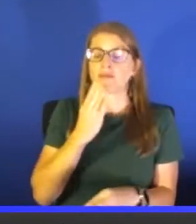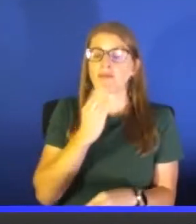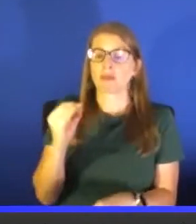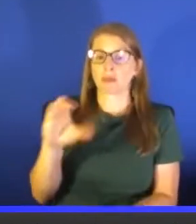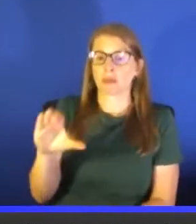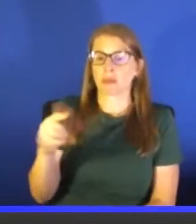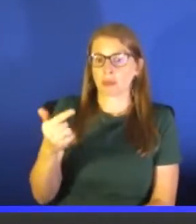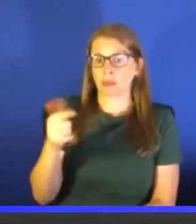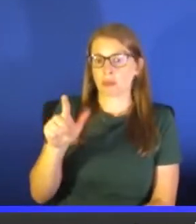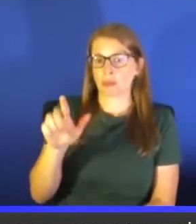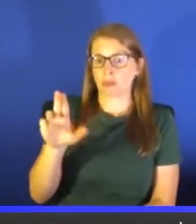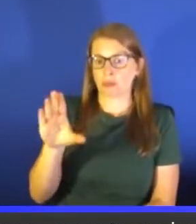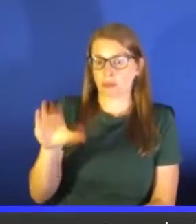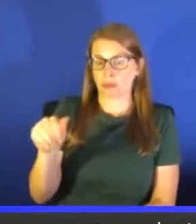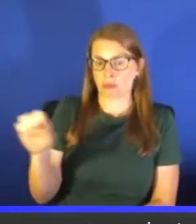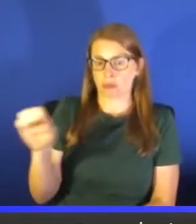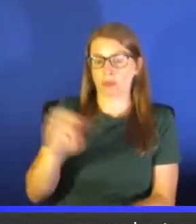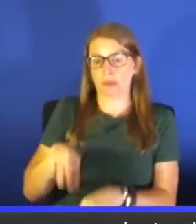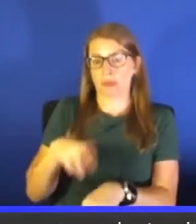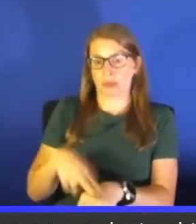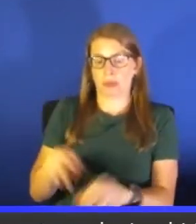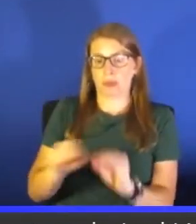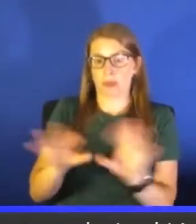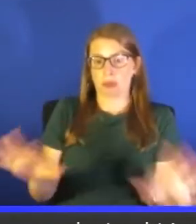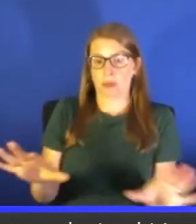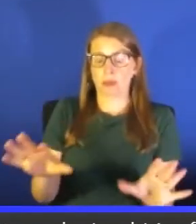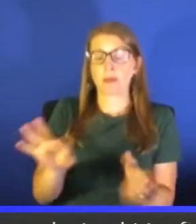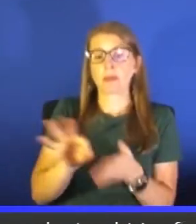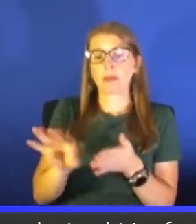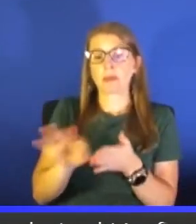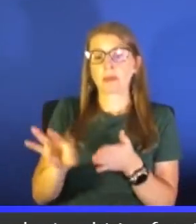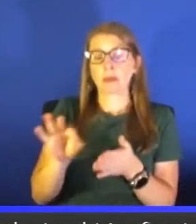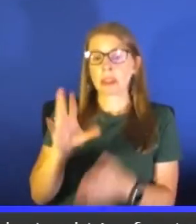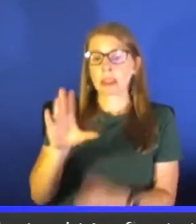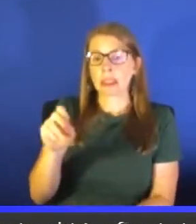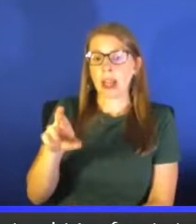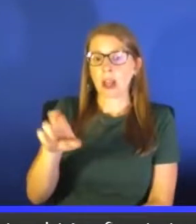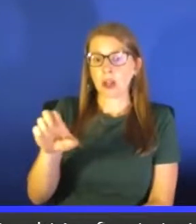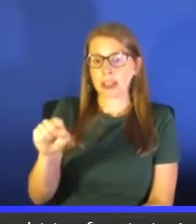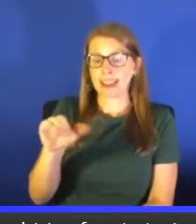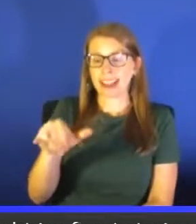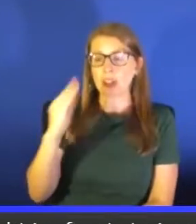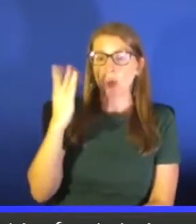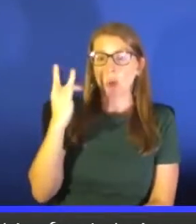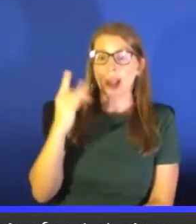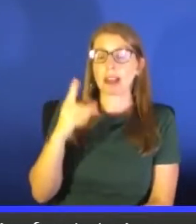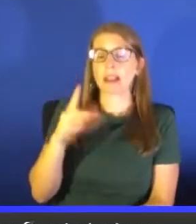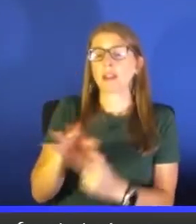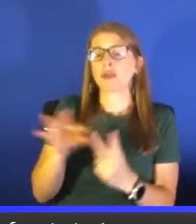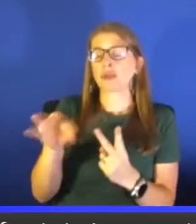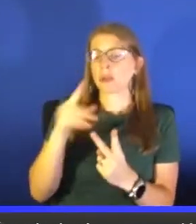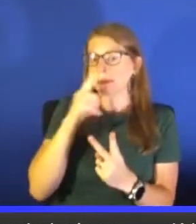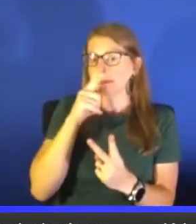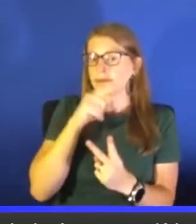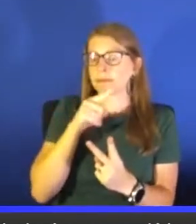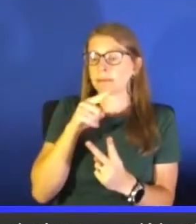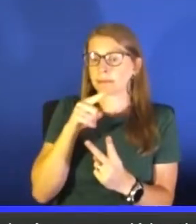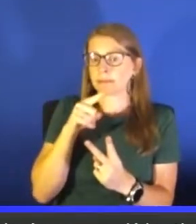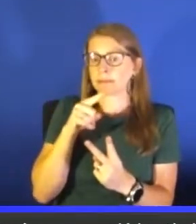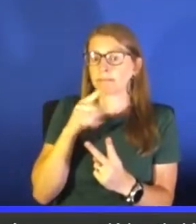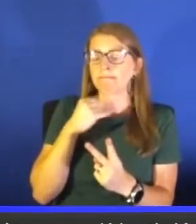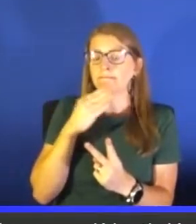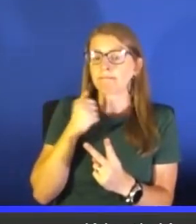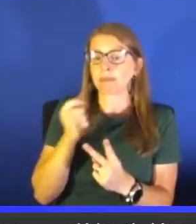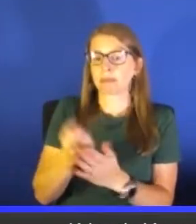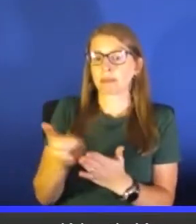sweetened foods naturally obviously contain calories. That's why a lot of people choose artificial sweeteners to eliminate calories from their diet. So